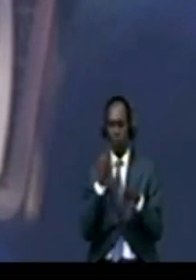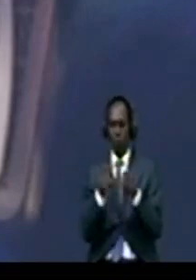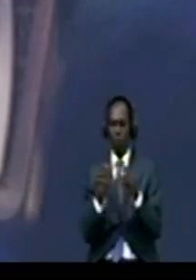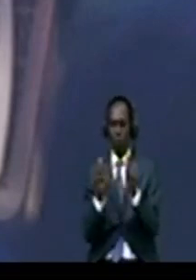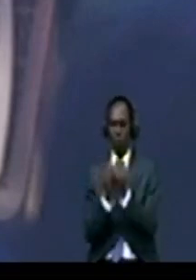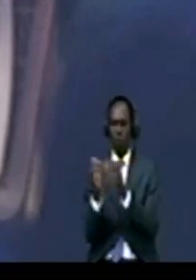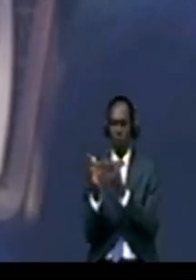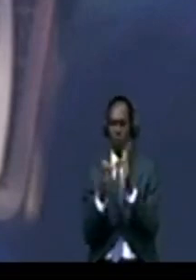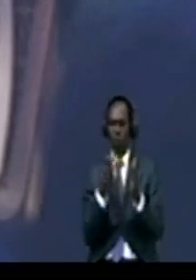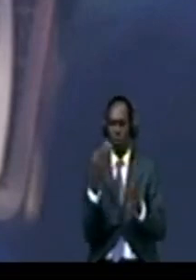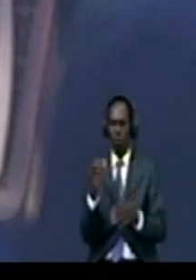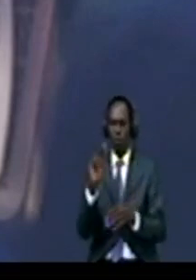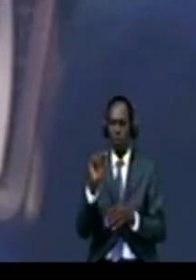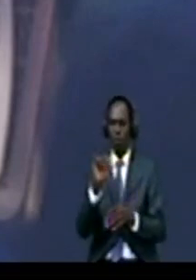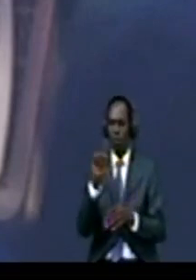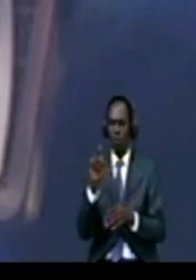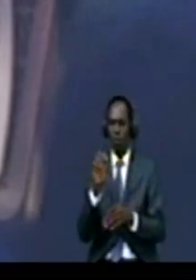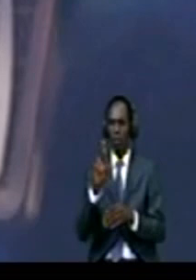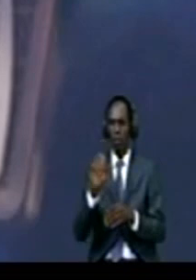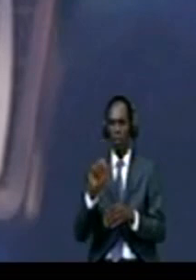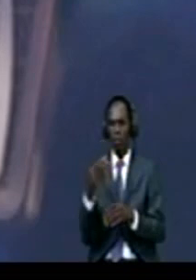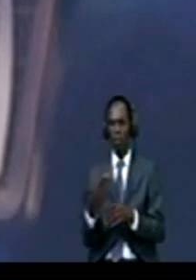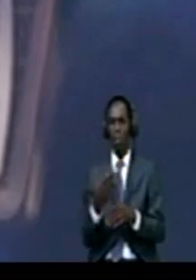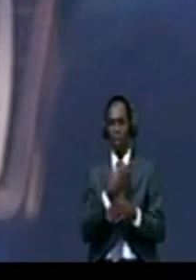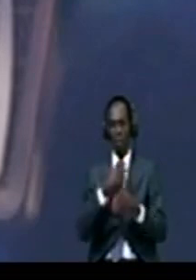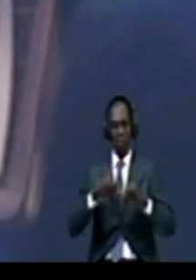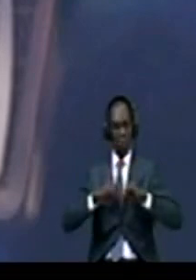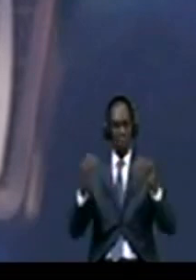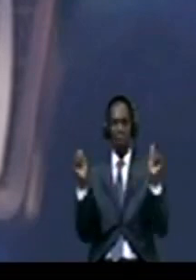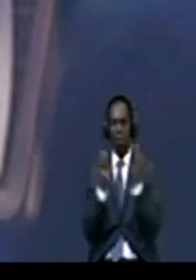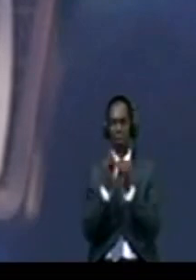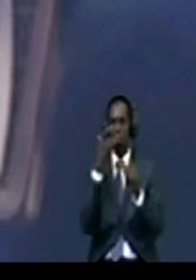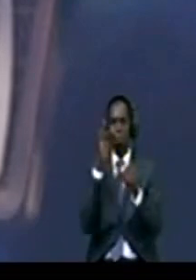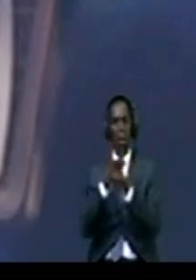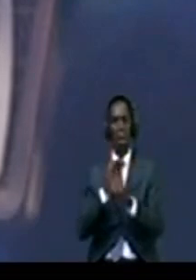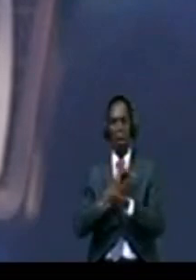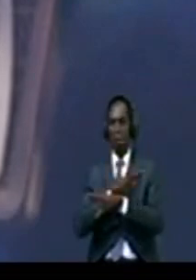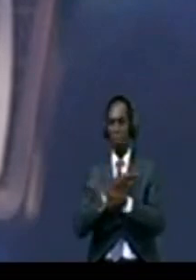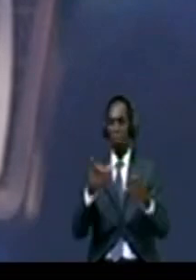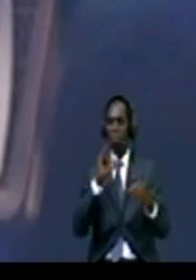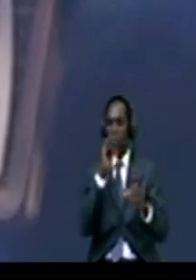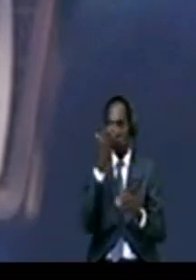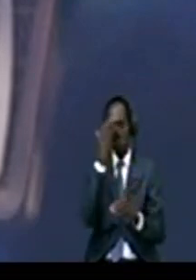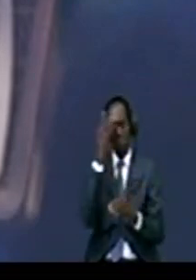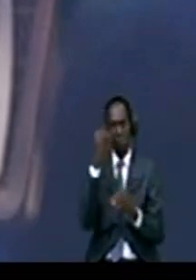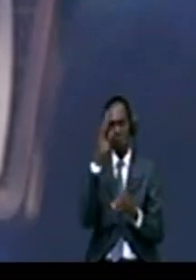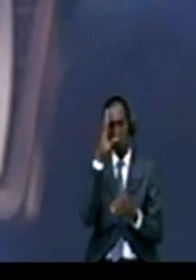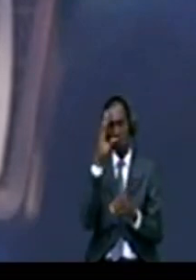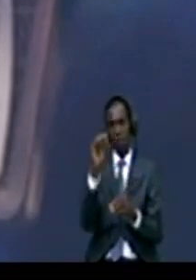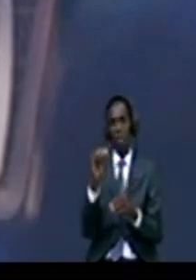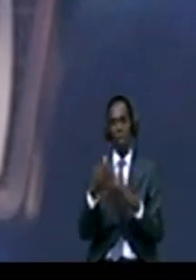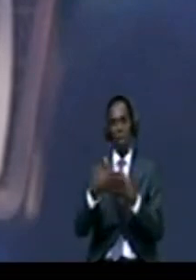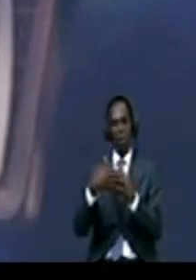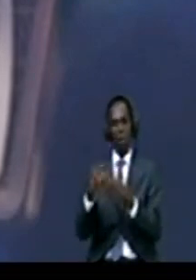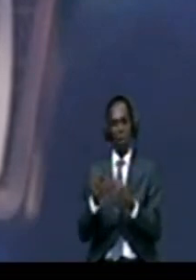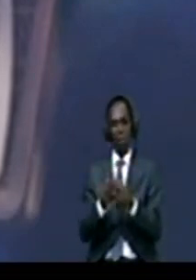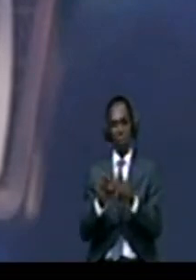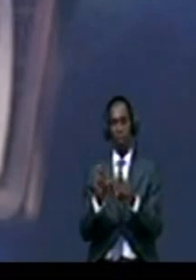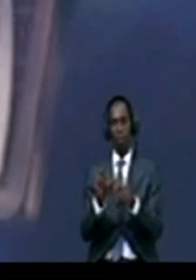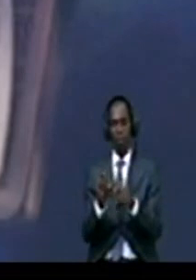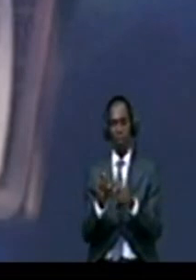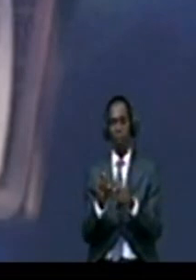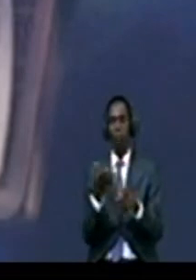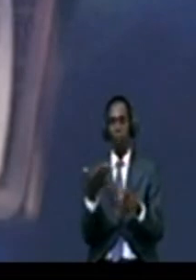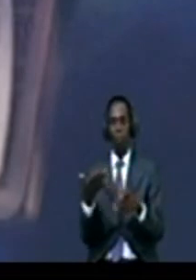Nazareth. And again he denied with an oath, I do not know the man. And after a while came unto him they that